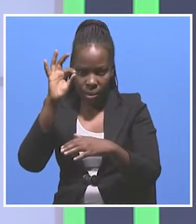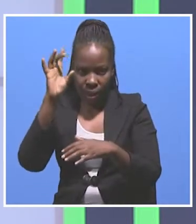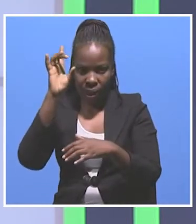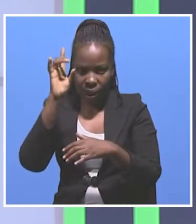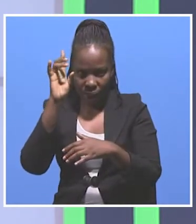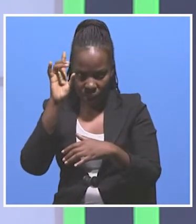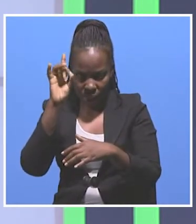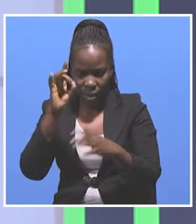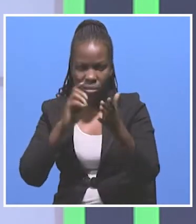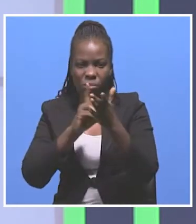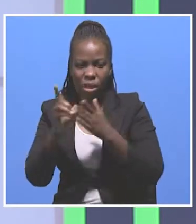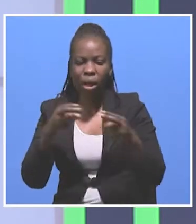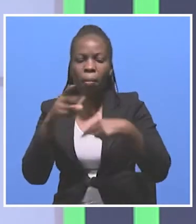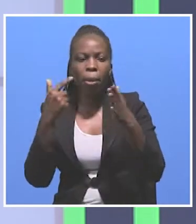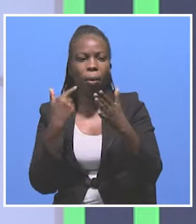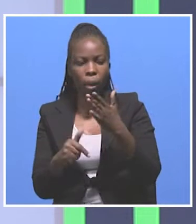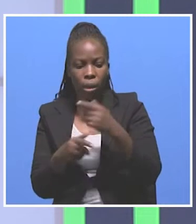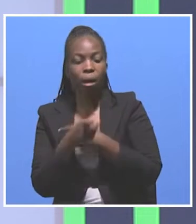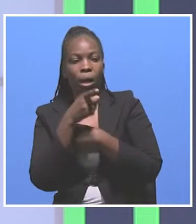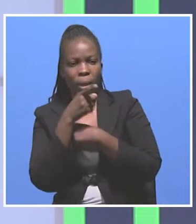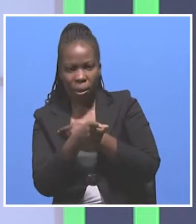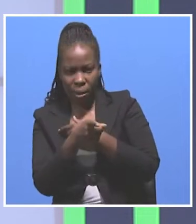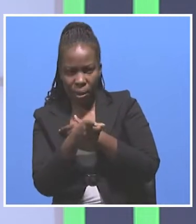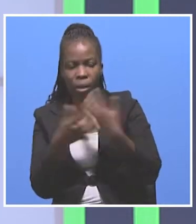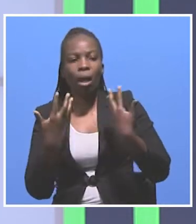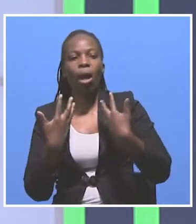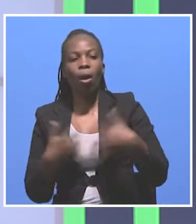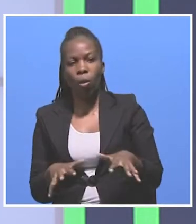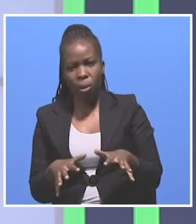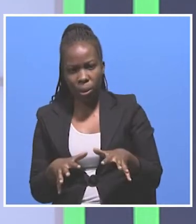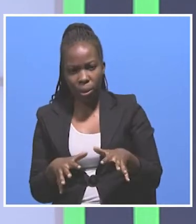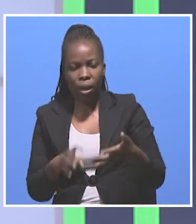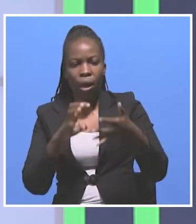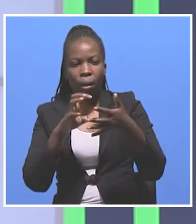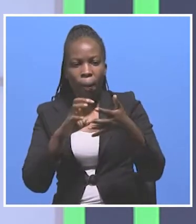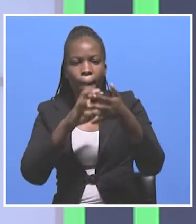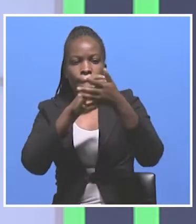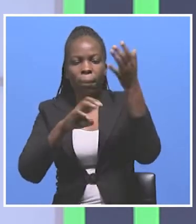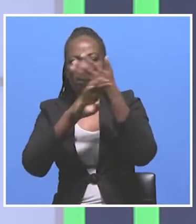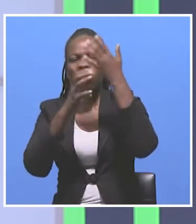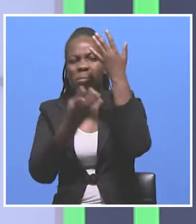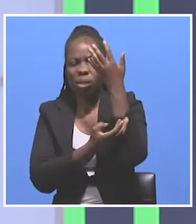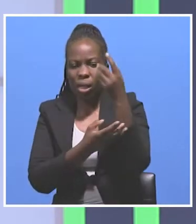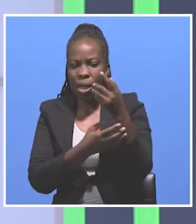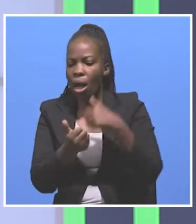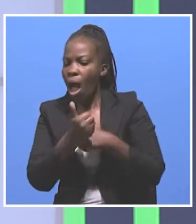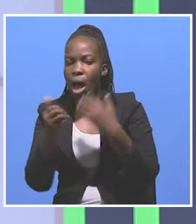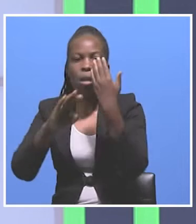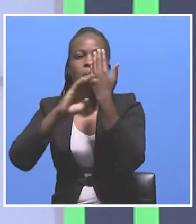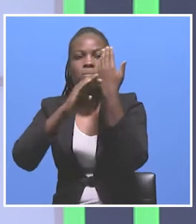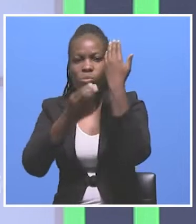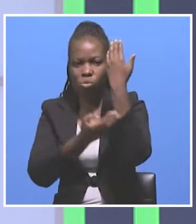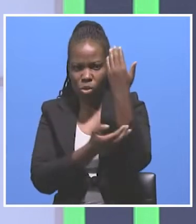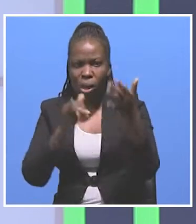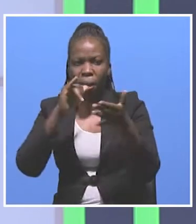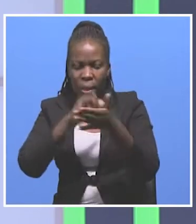a loss, it's a miscarriage, it's an abortion. So any pregnancy